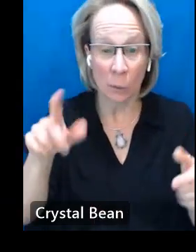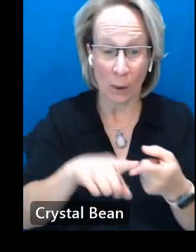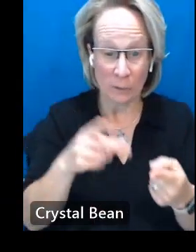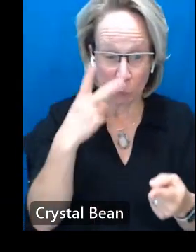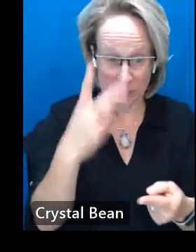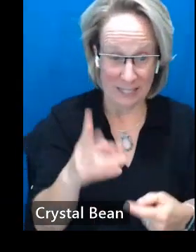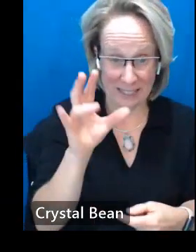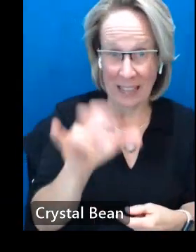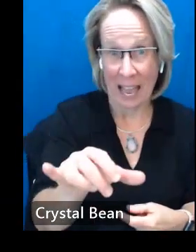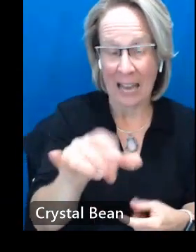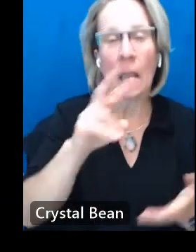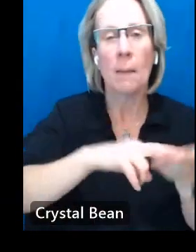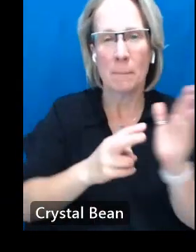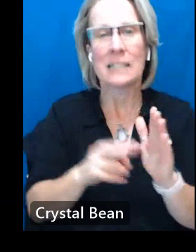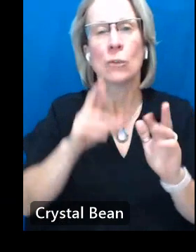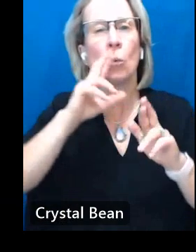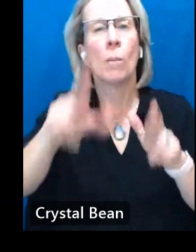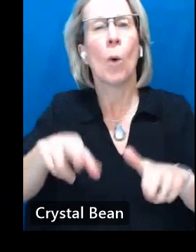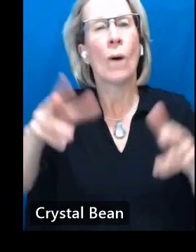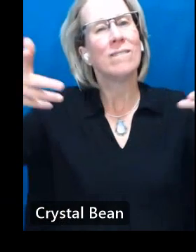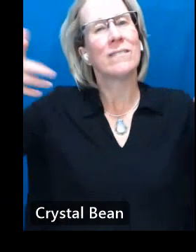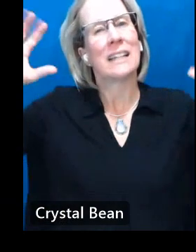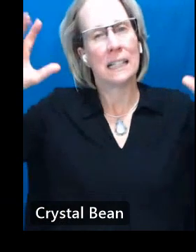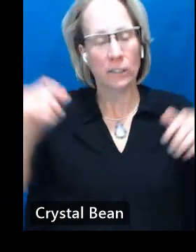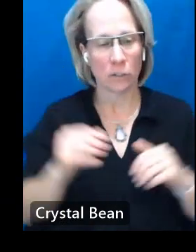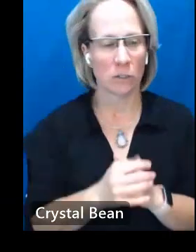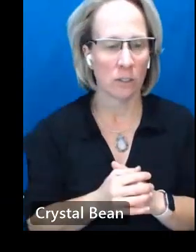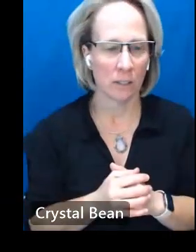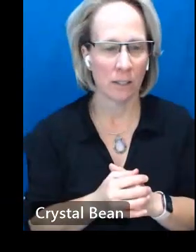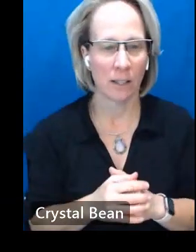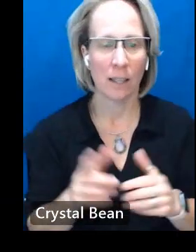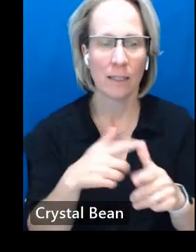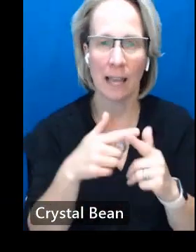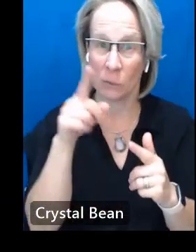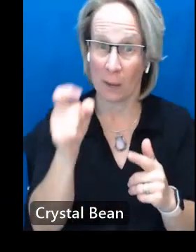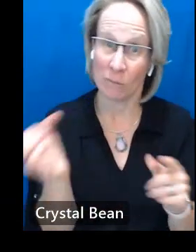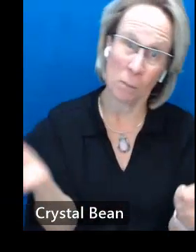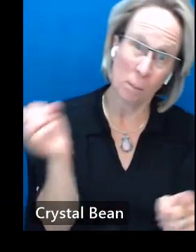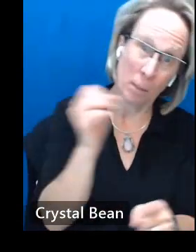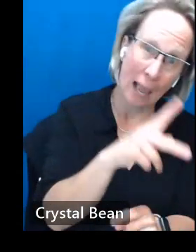report is done. Okay, and then you have to go back to Report Manager.